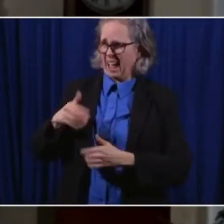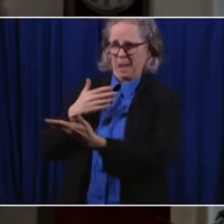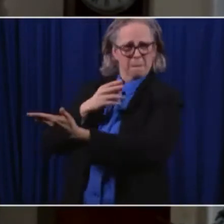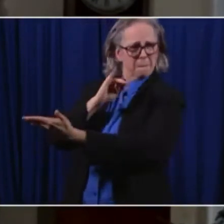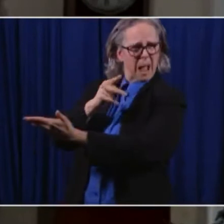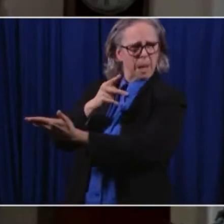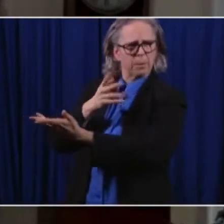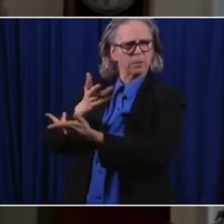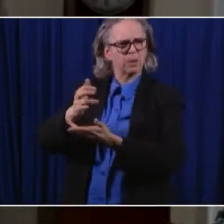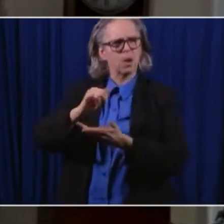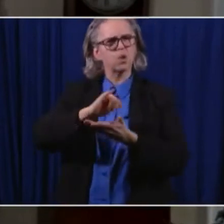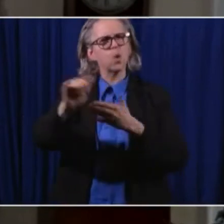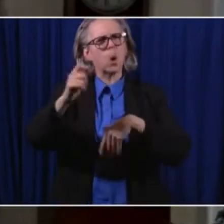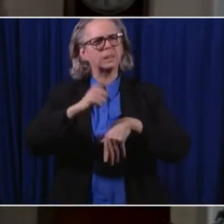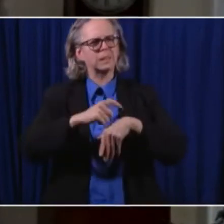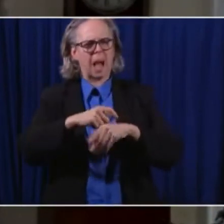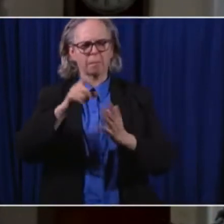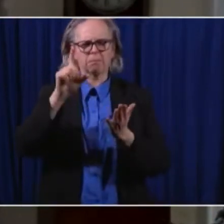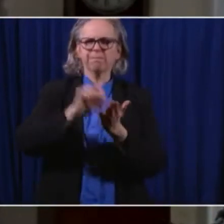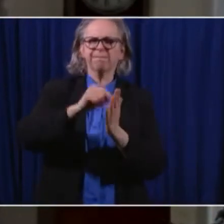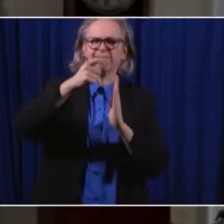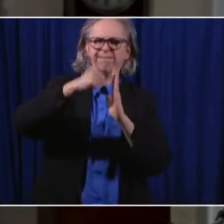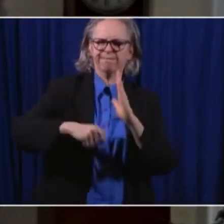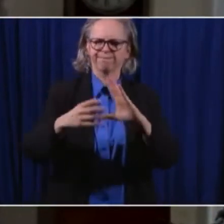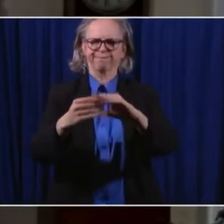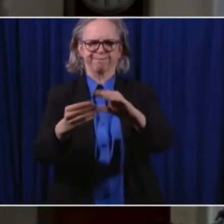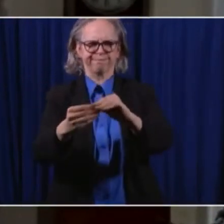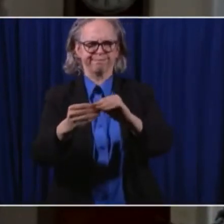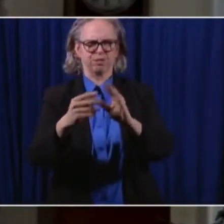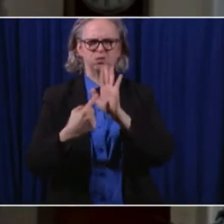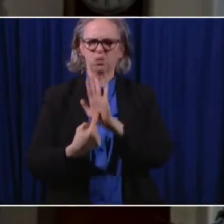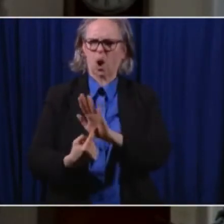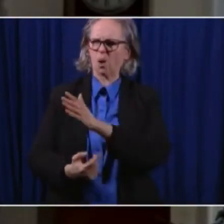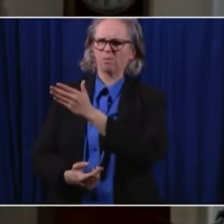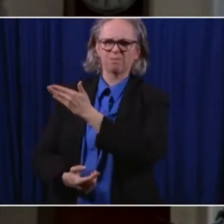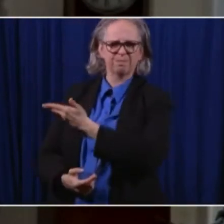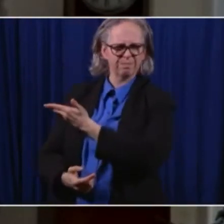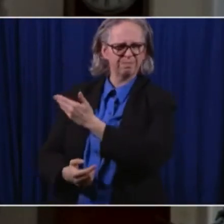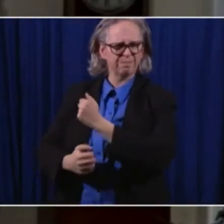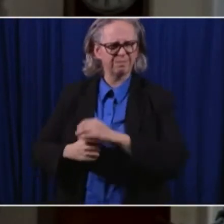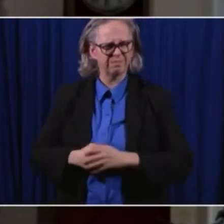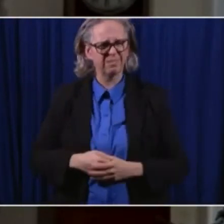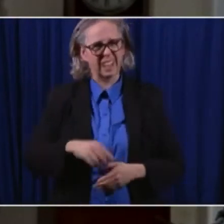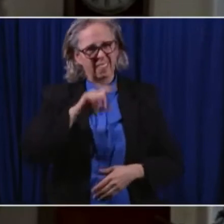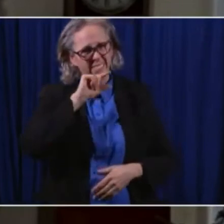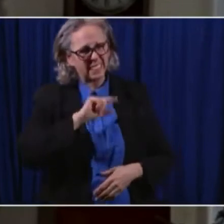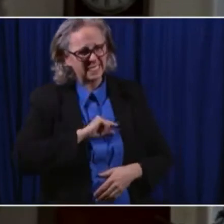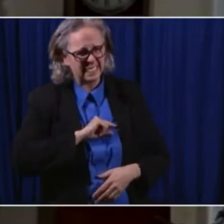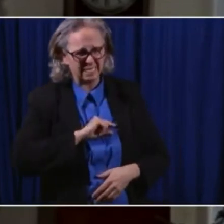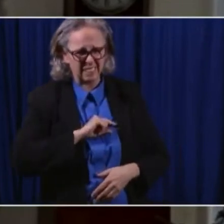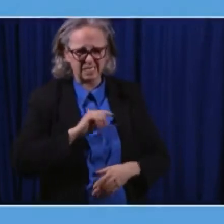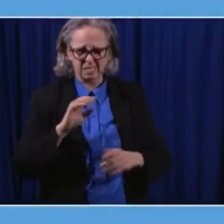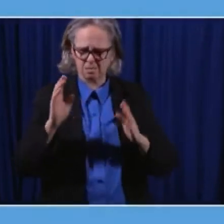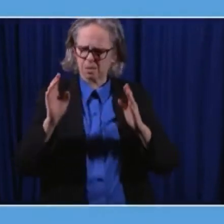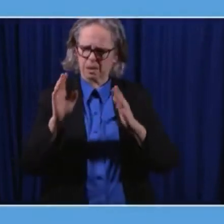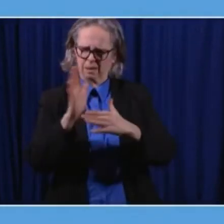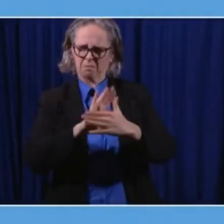data that gives us an idea of what happened over Thanksgiving period as far as the movement of